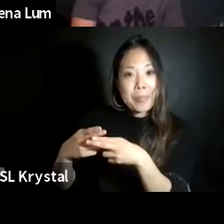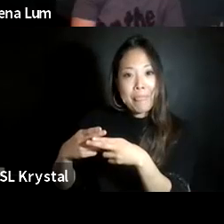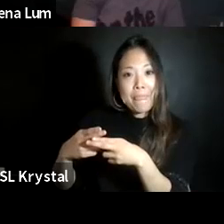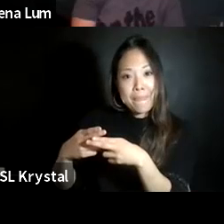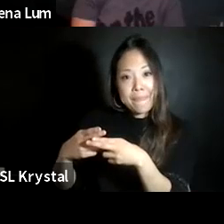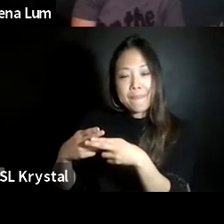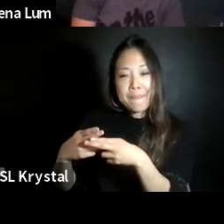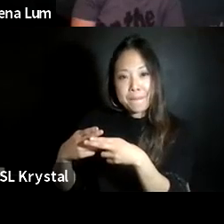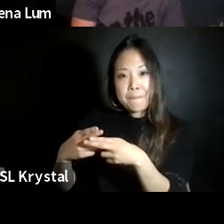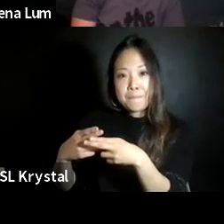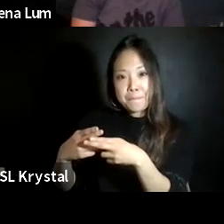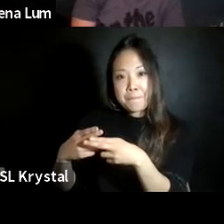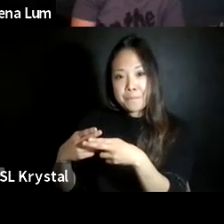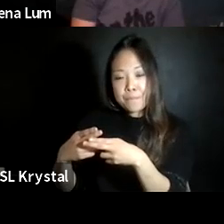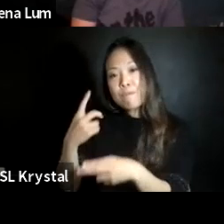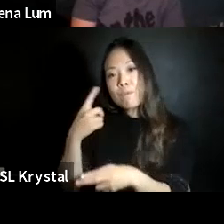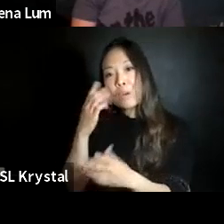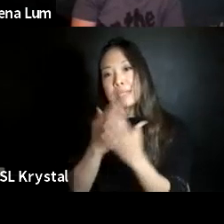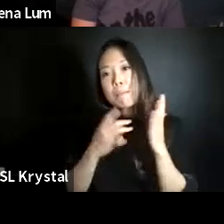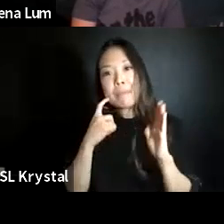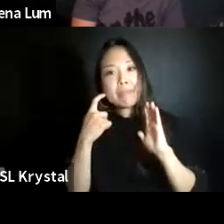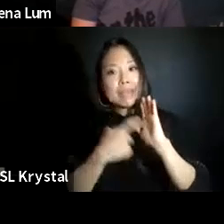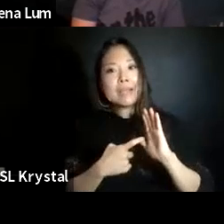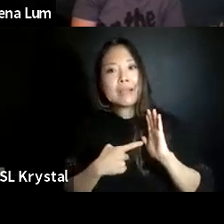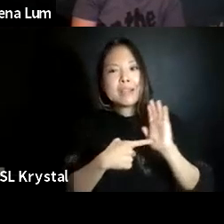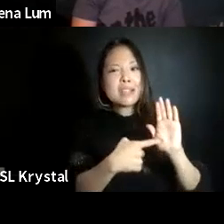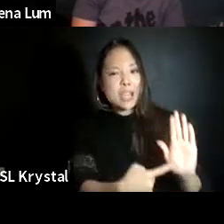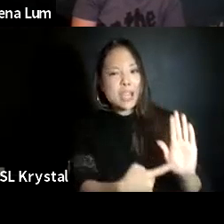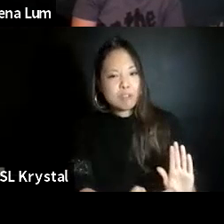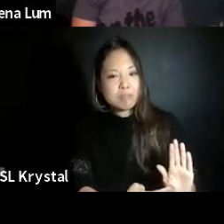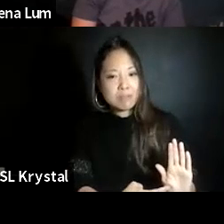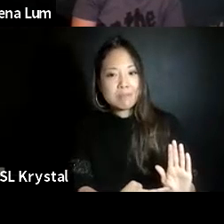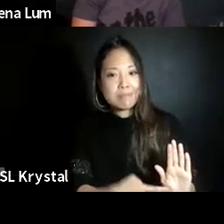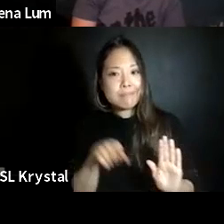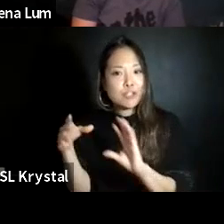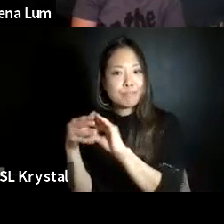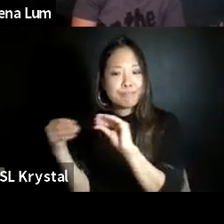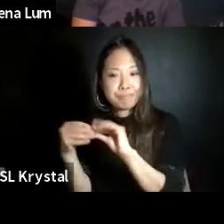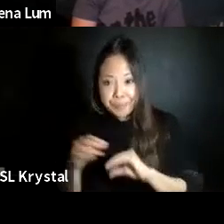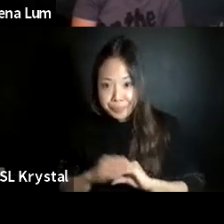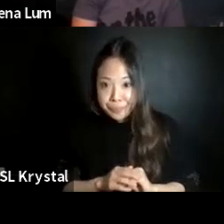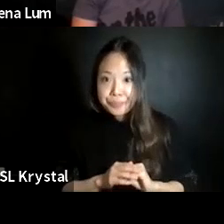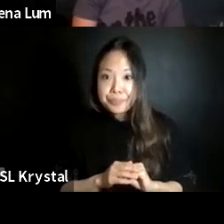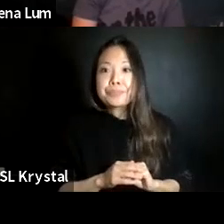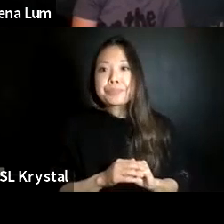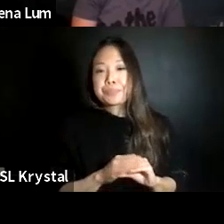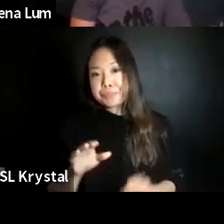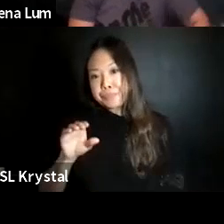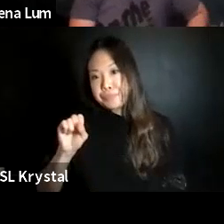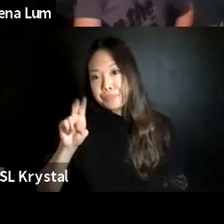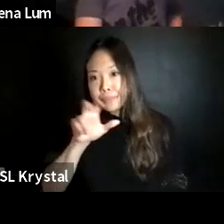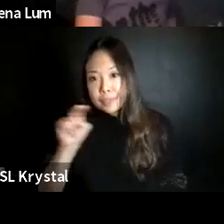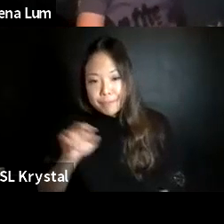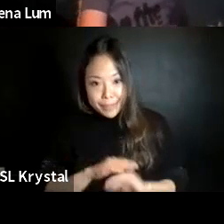indicators that she just noted. Right. So and let me just reflect back what I heard from Ms. Garrett, what I heard